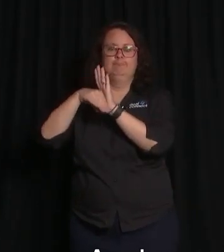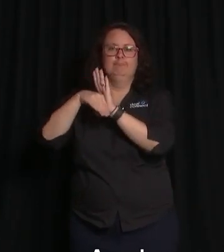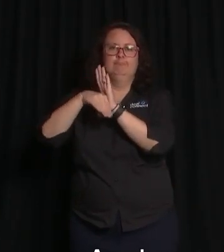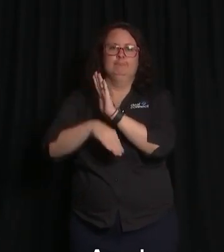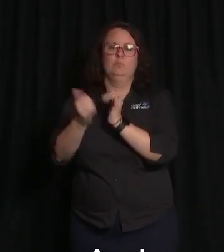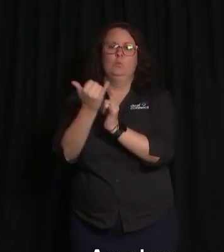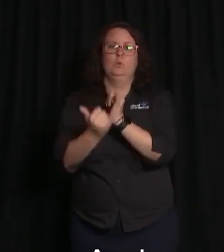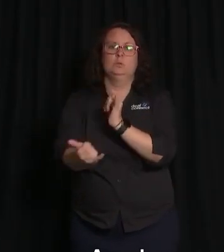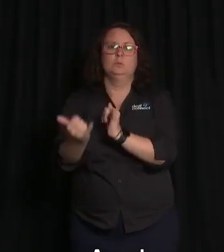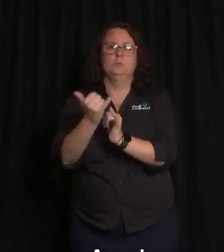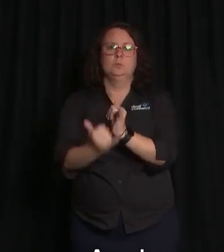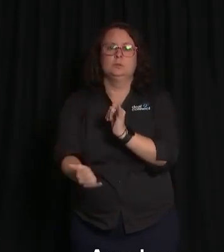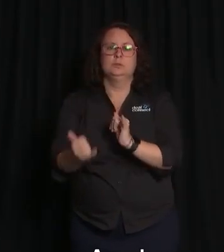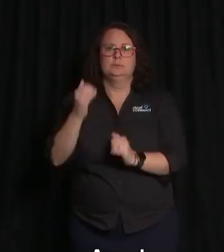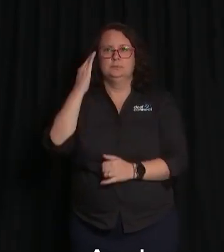the realignment